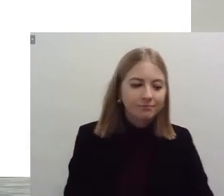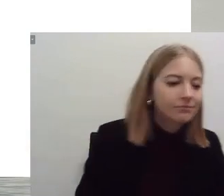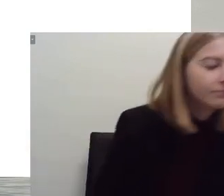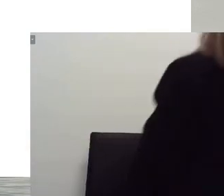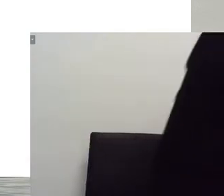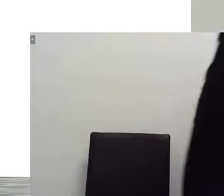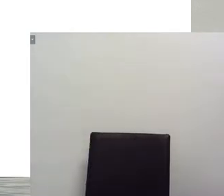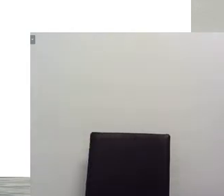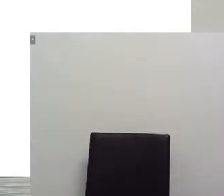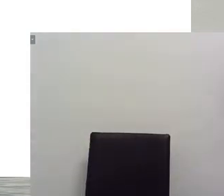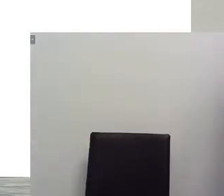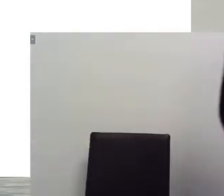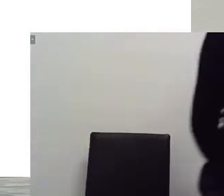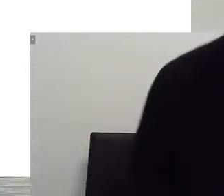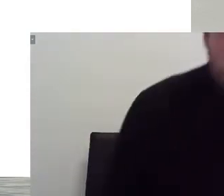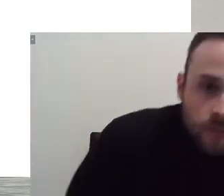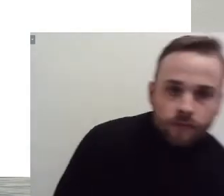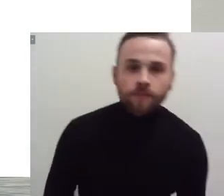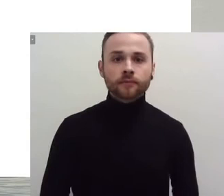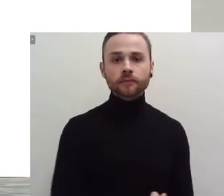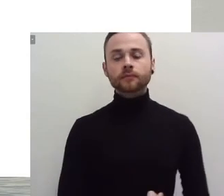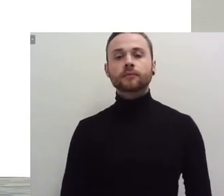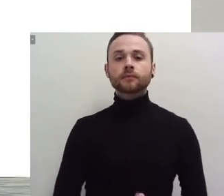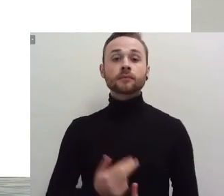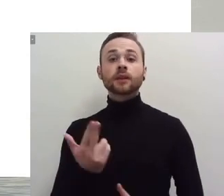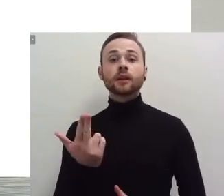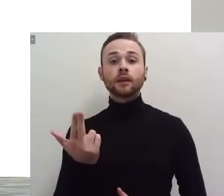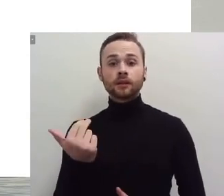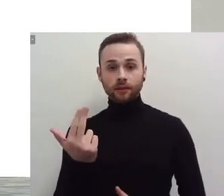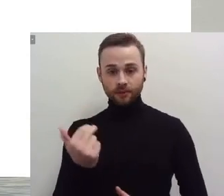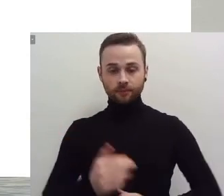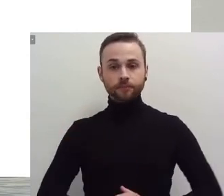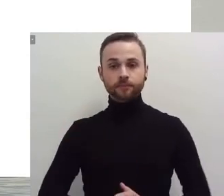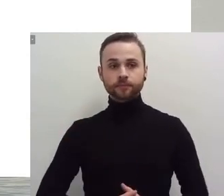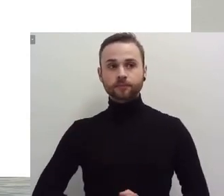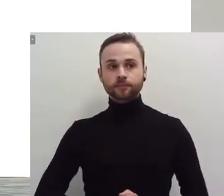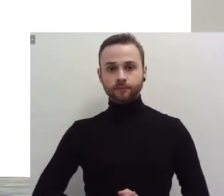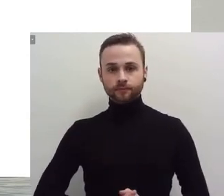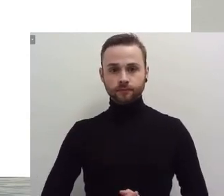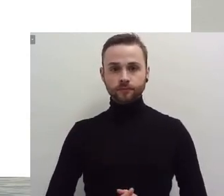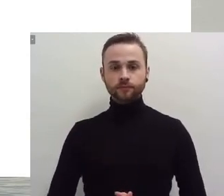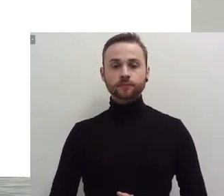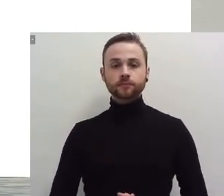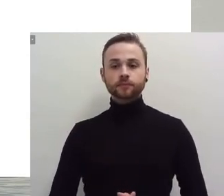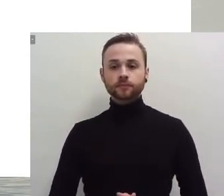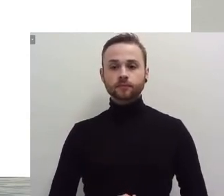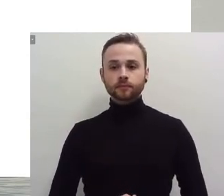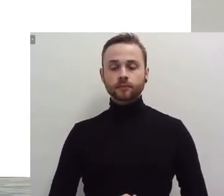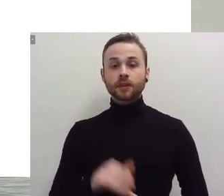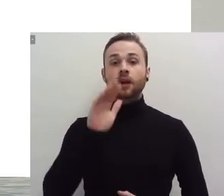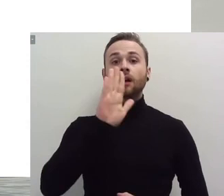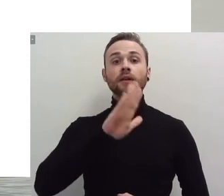dialogue, but when children get placed in different homes and or families or group